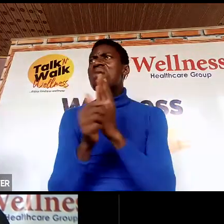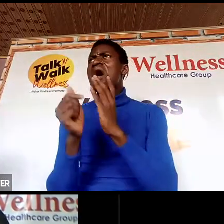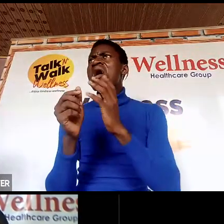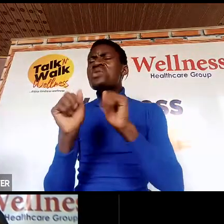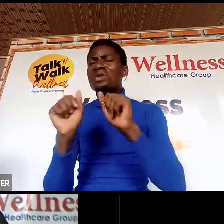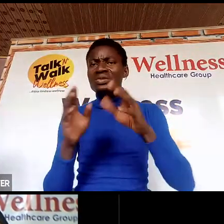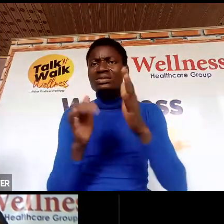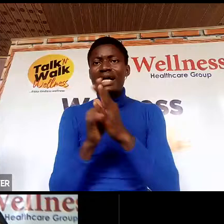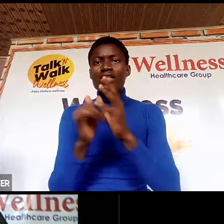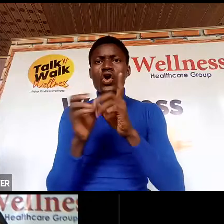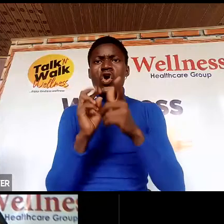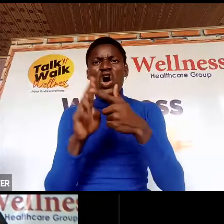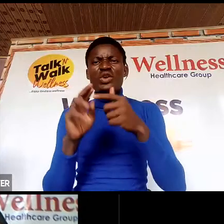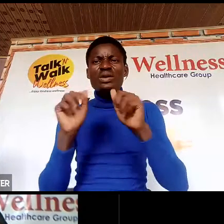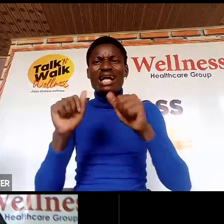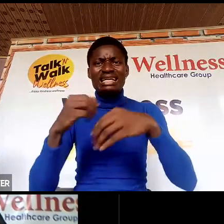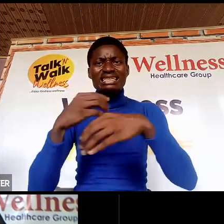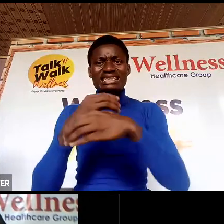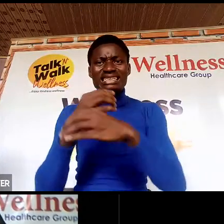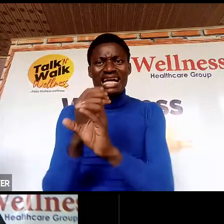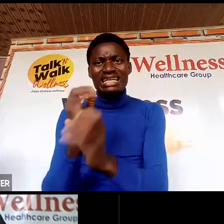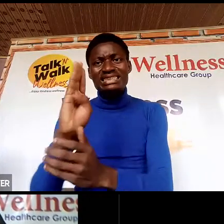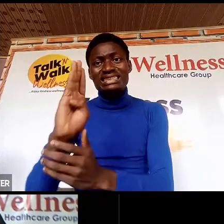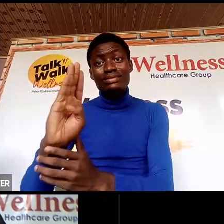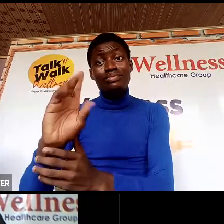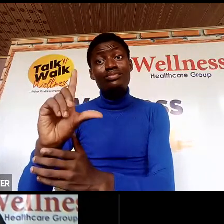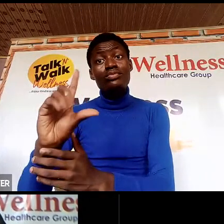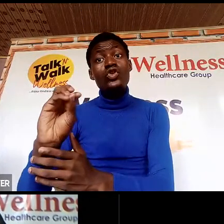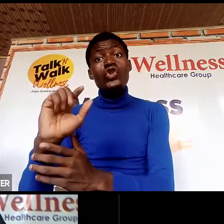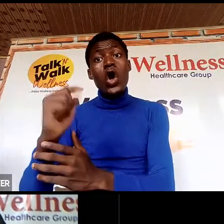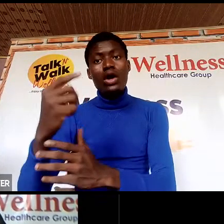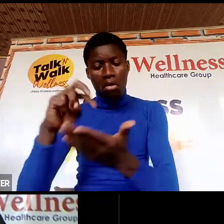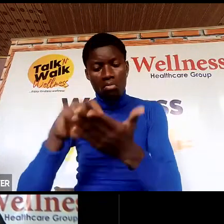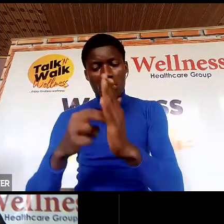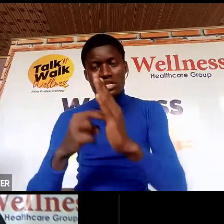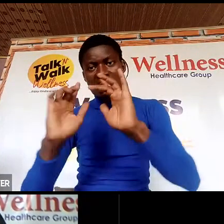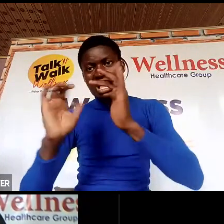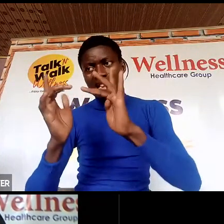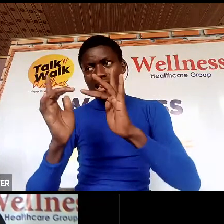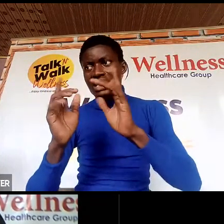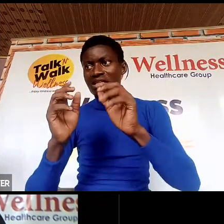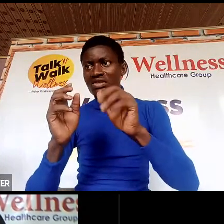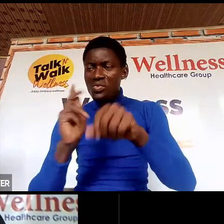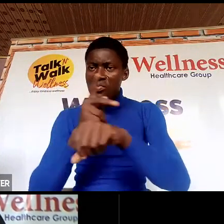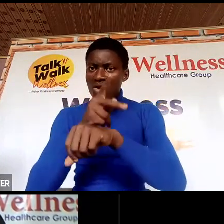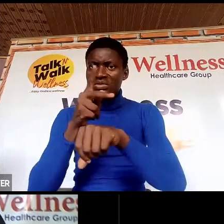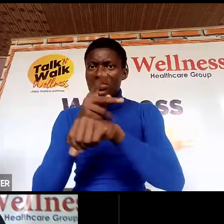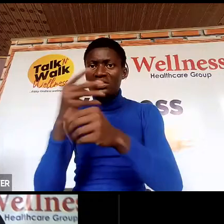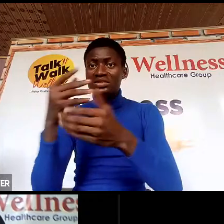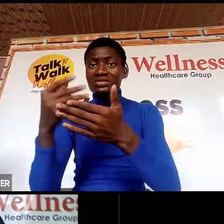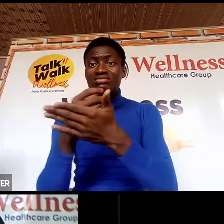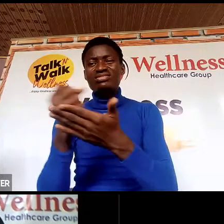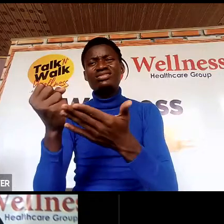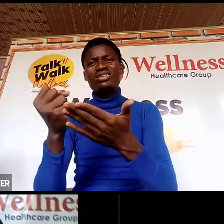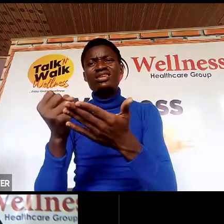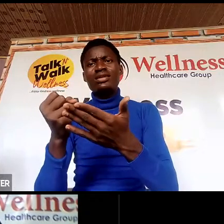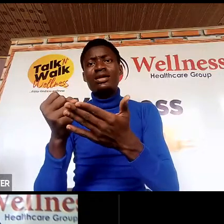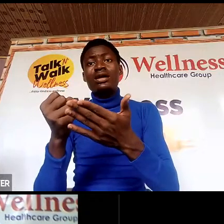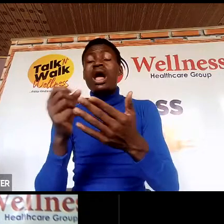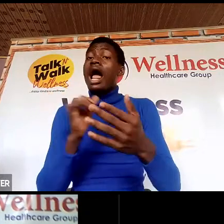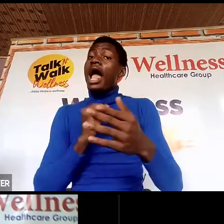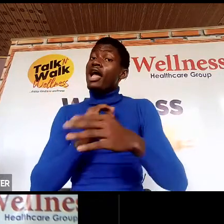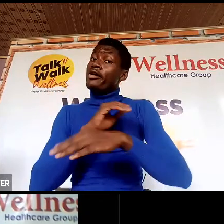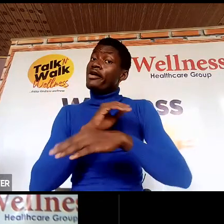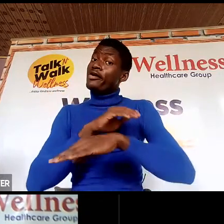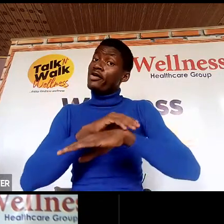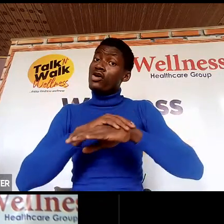necessarily pull you off your current job. Because I also don't want to encourage people to have business on the side that is not impacting on their